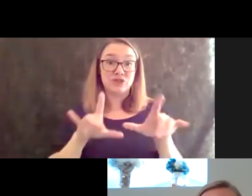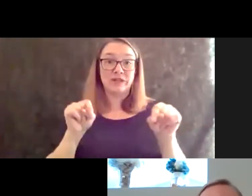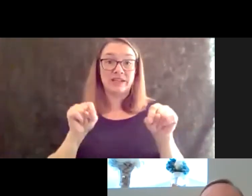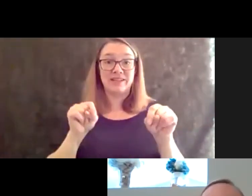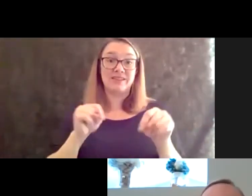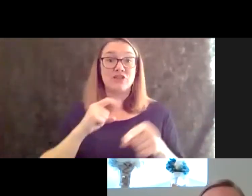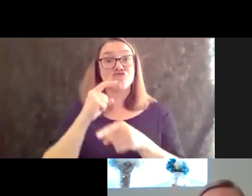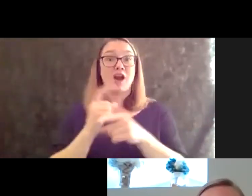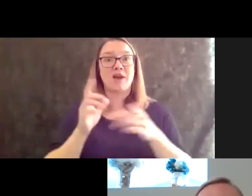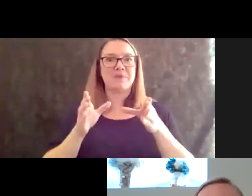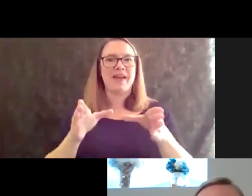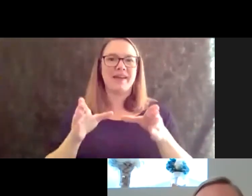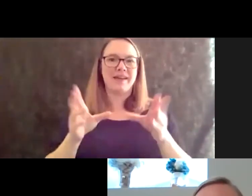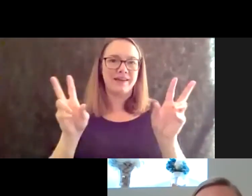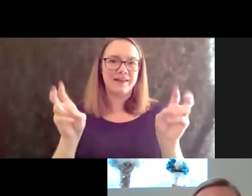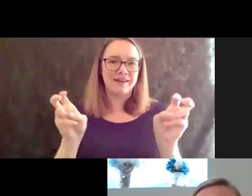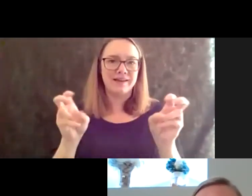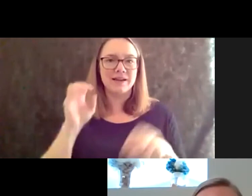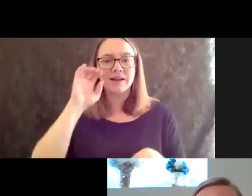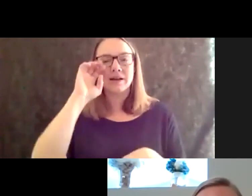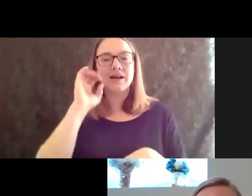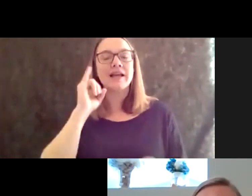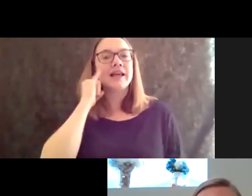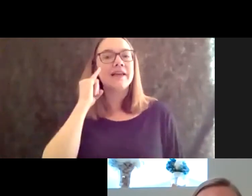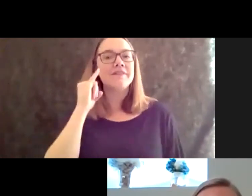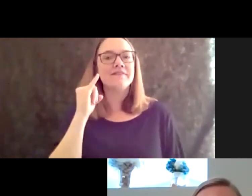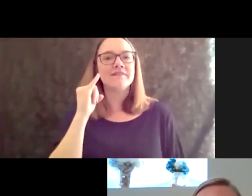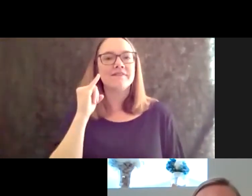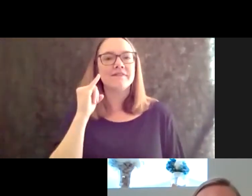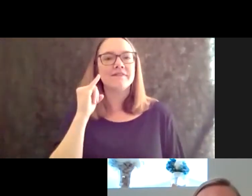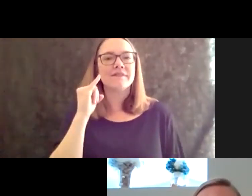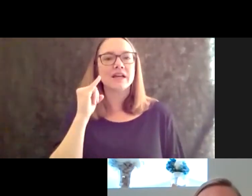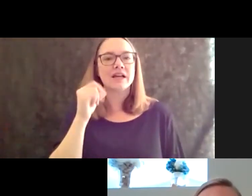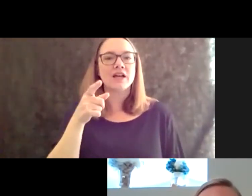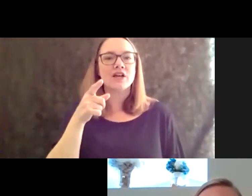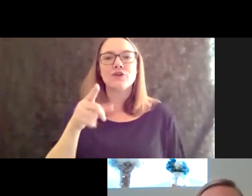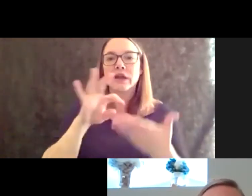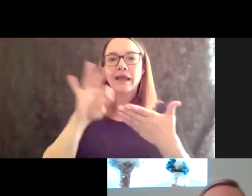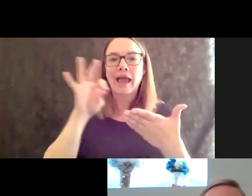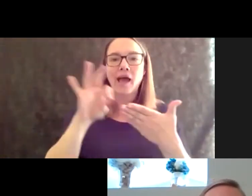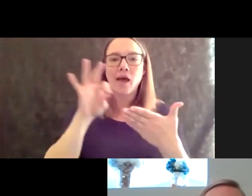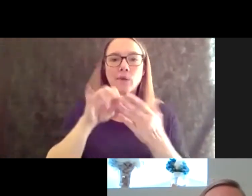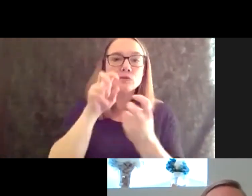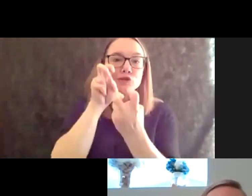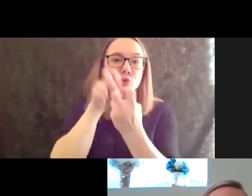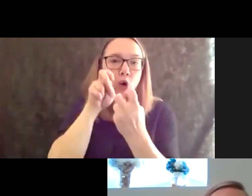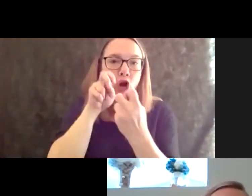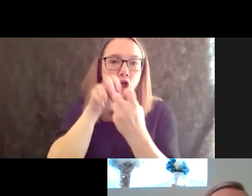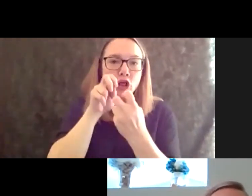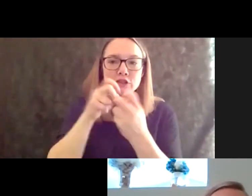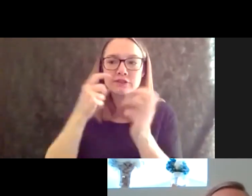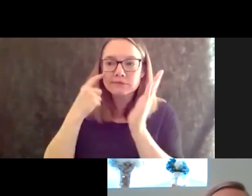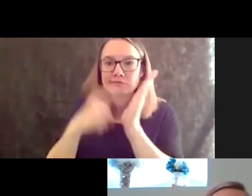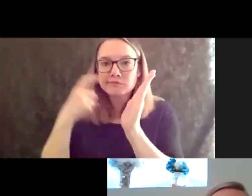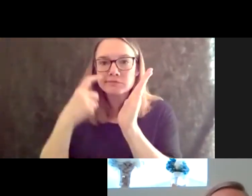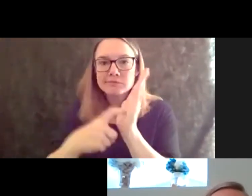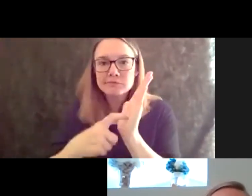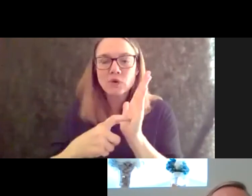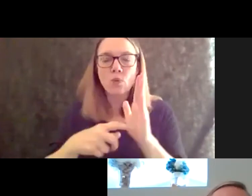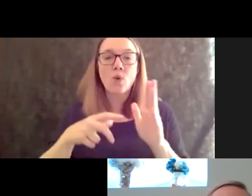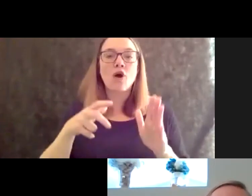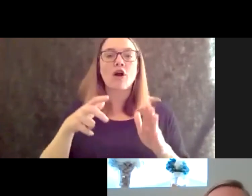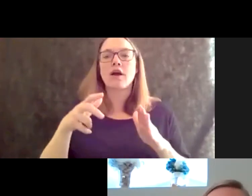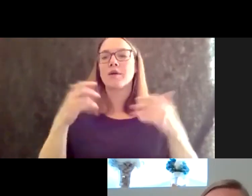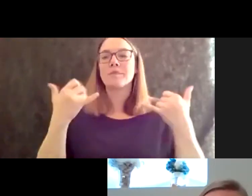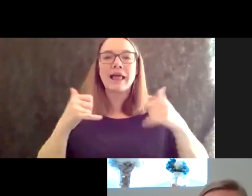mean? If you're, you know, counting how many squirrels you see, or, you know, counting your steps, or playing a game